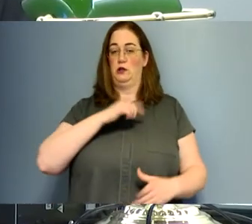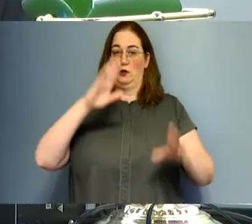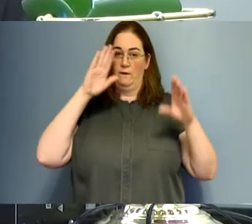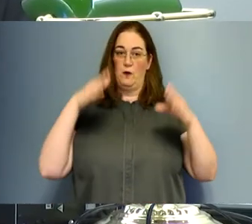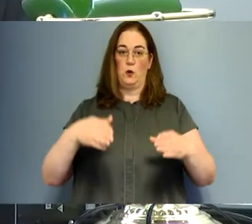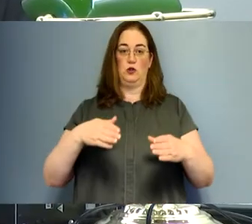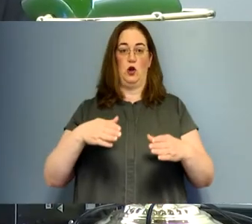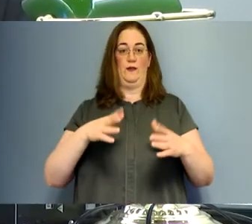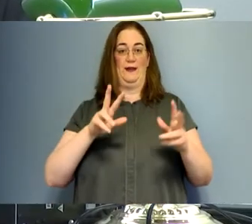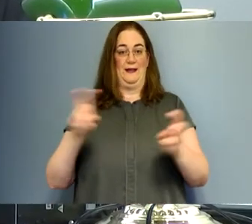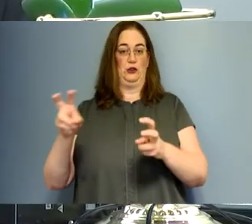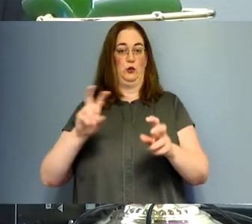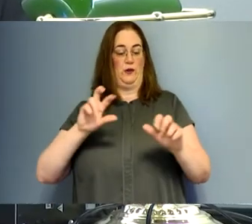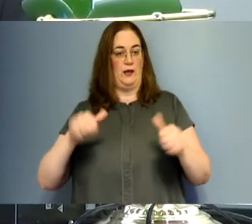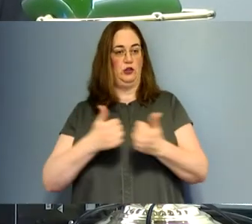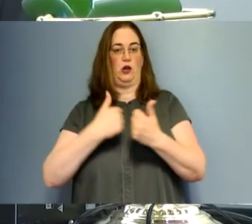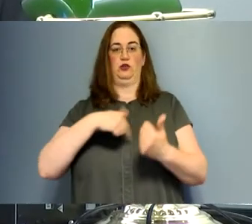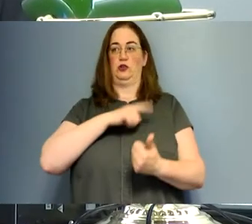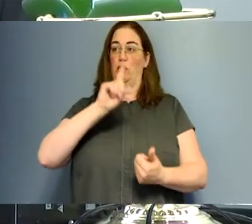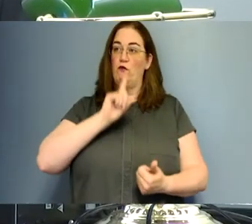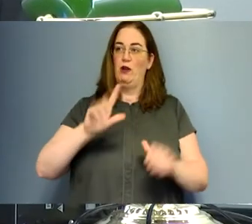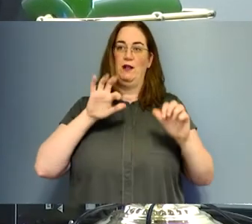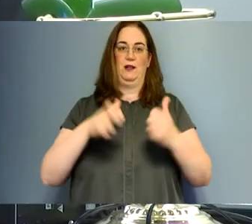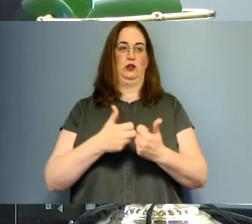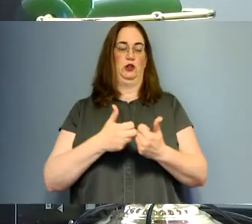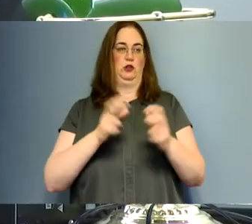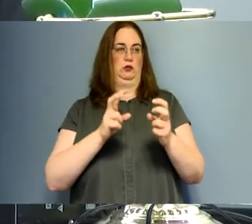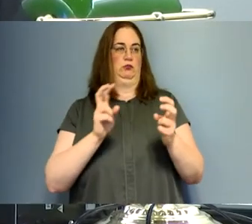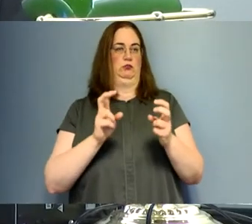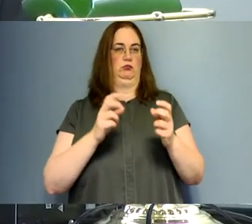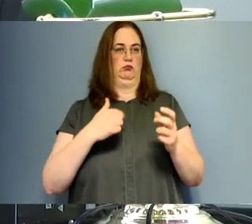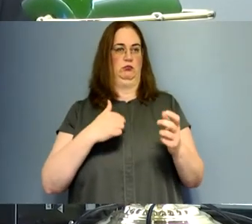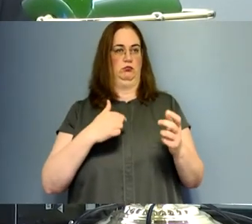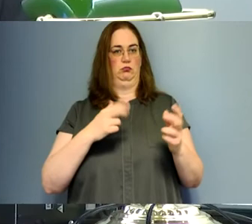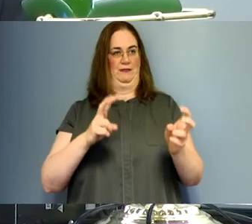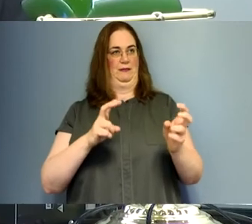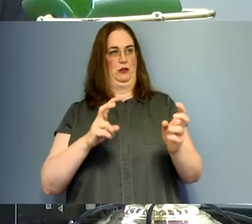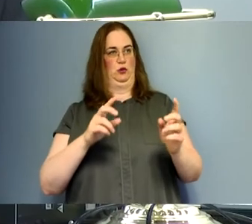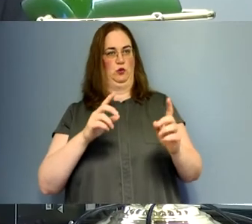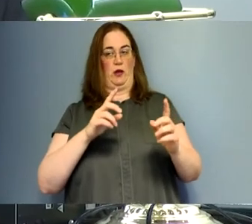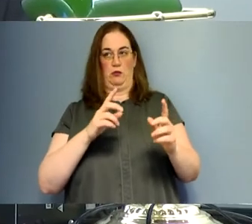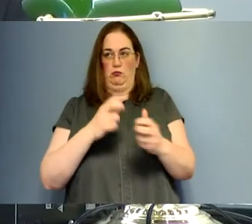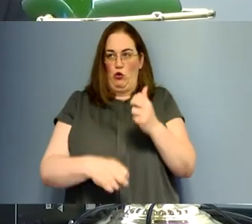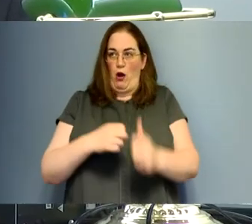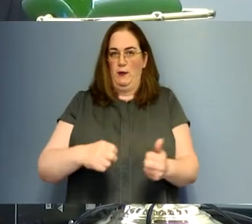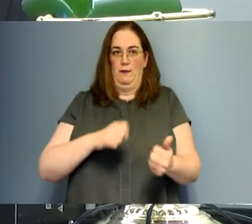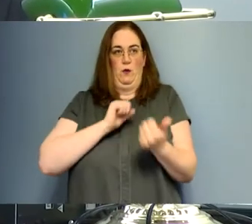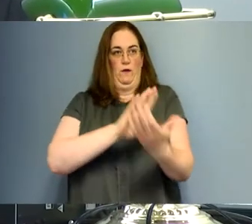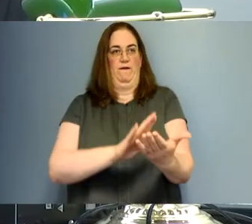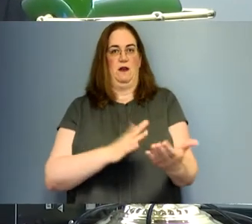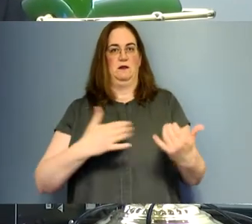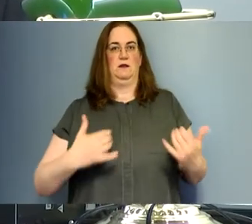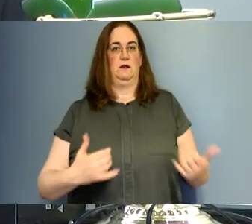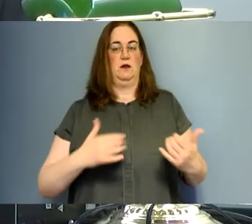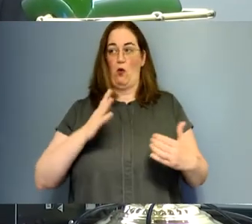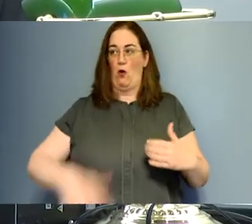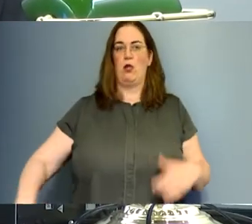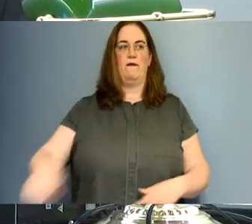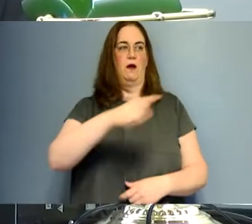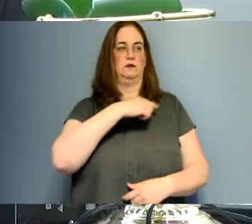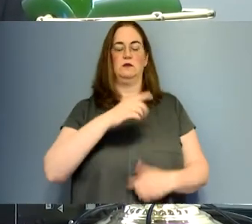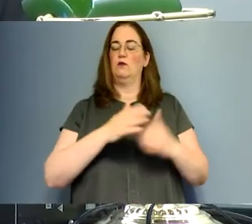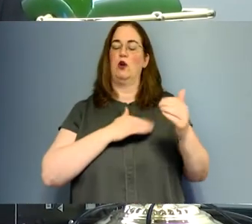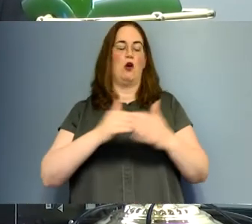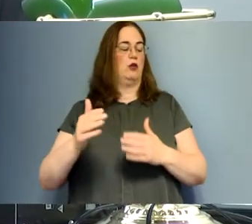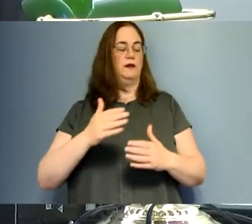that challenge us, real issues that are challenging us. Real problems that are facing us, all of us, regardless